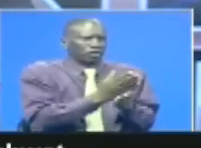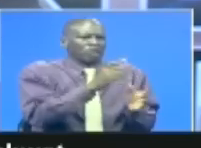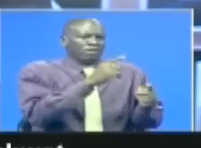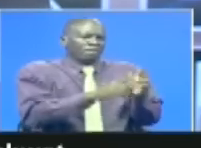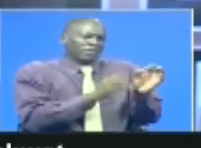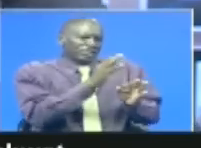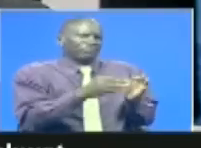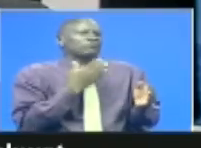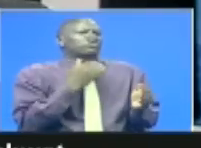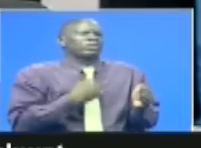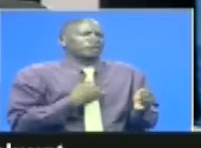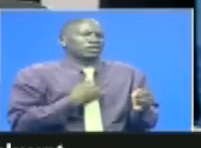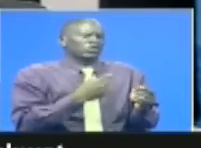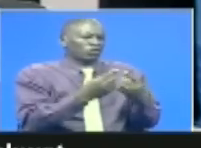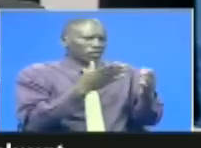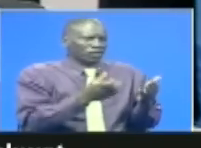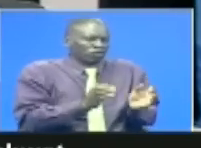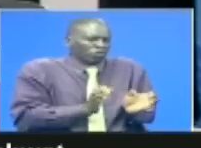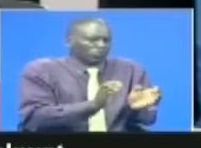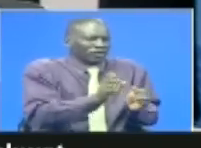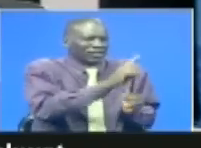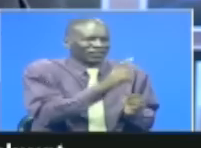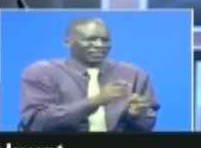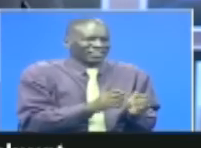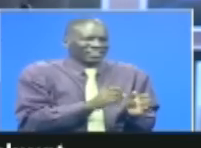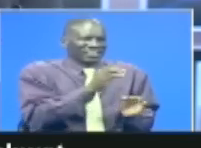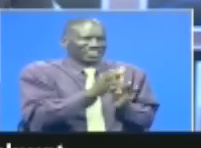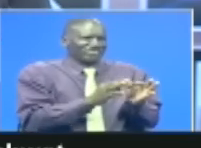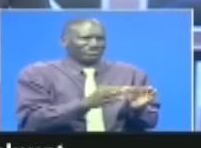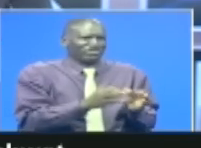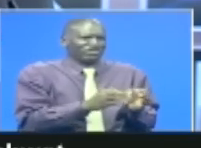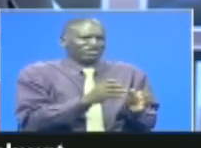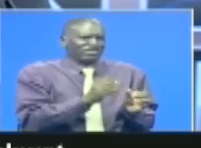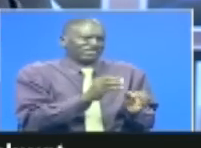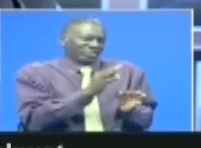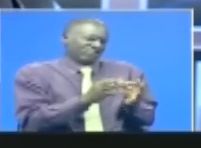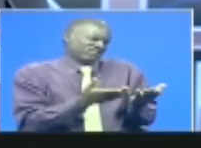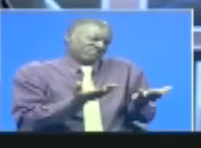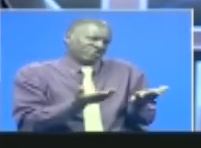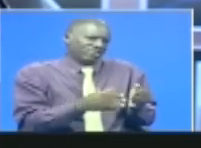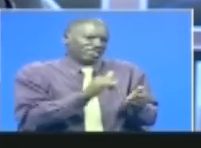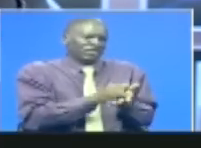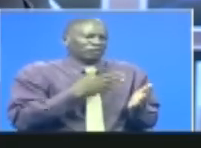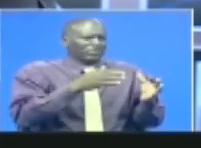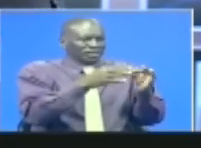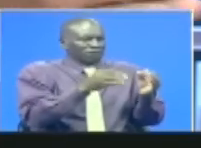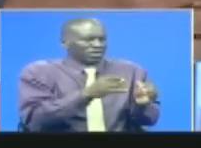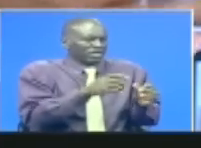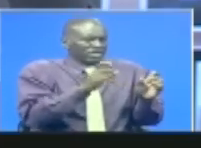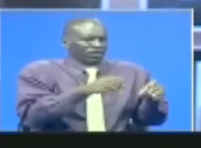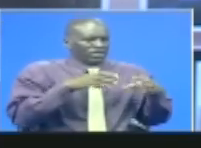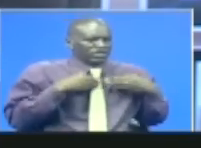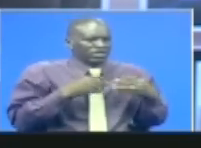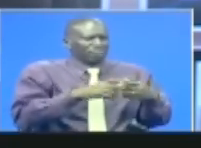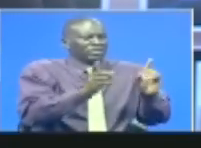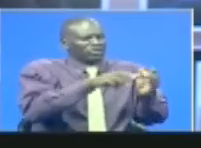you want me to comfort you because you're pushing on the question, asiyekubali kushindwa sio mshindani. That was my statement. But I am not going to